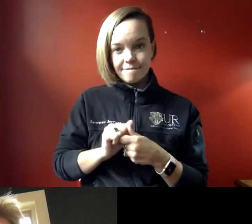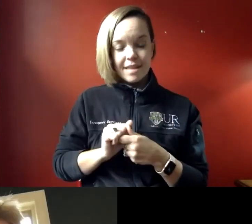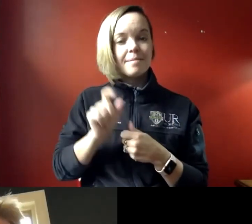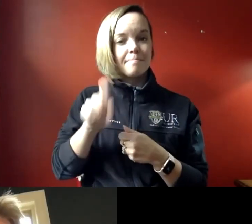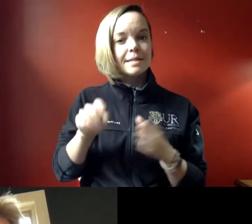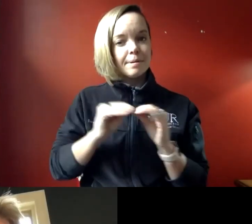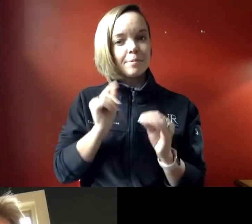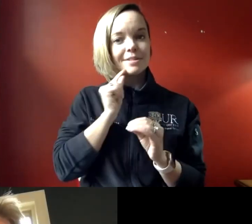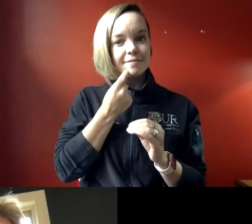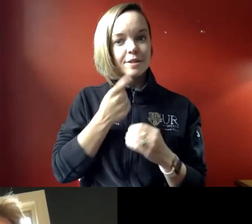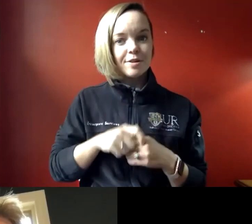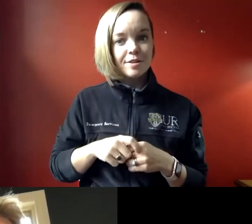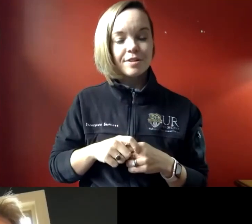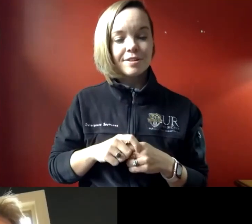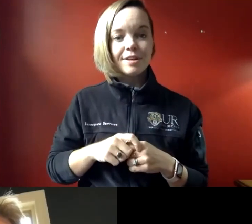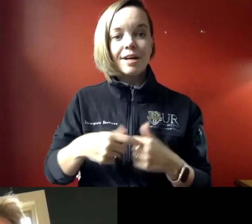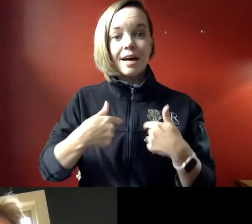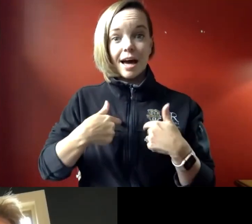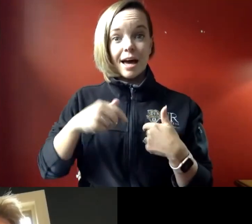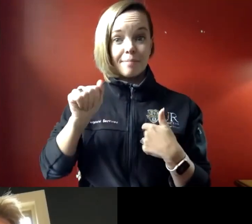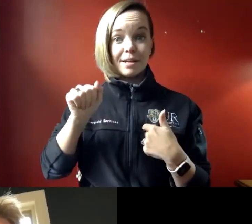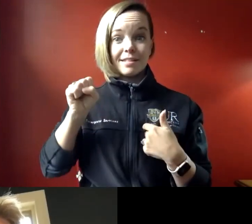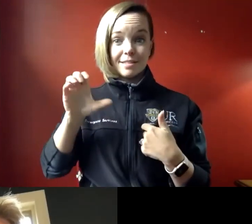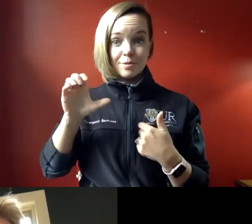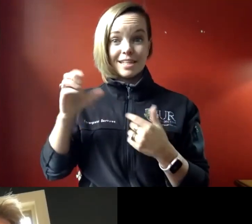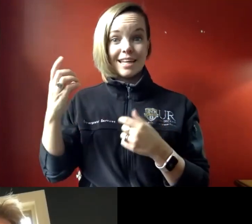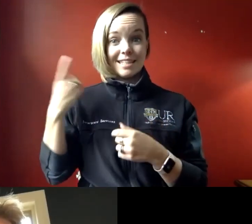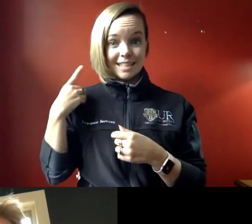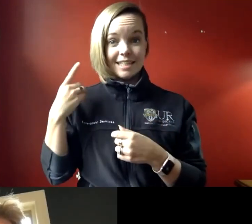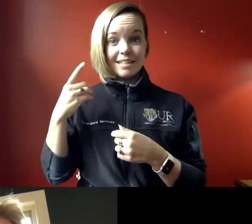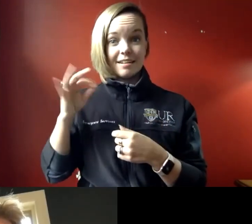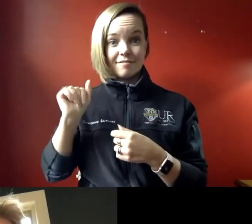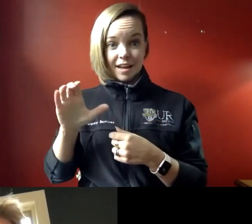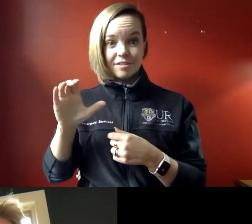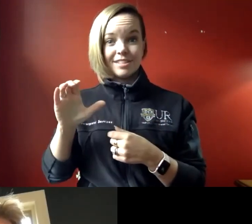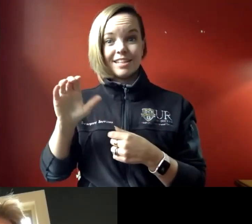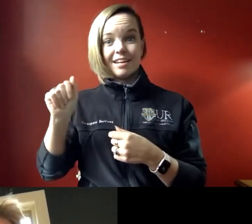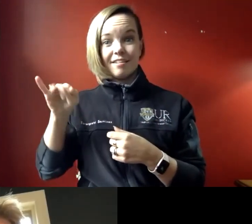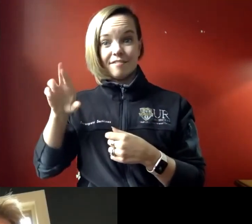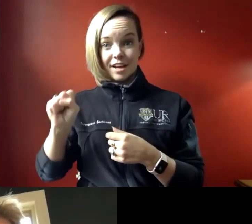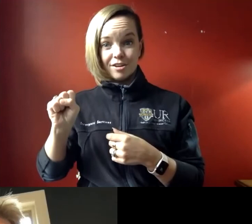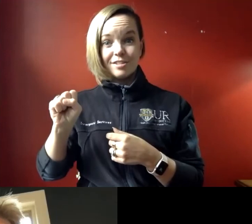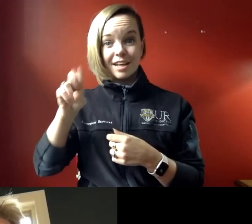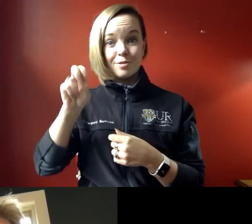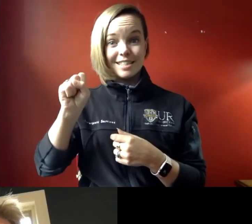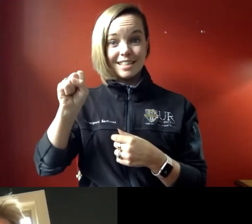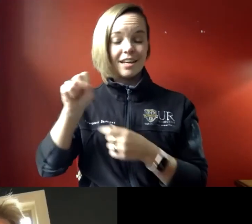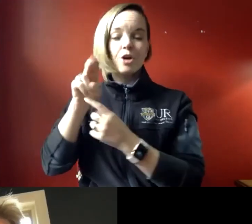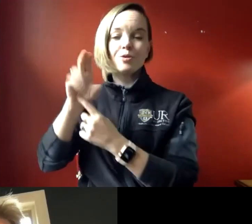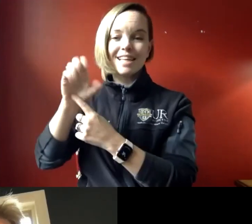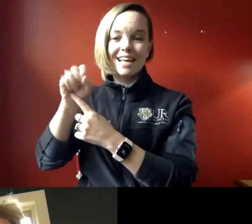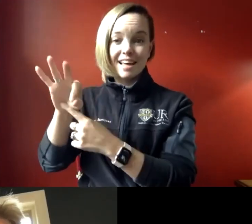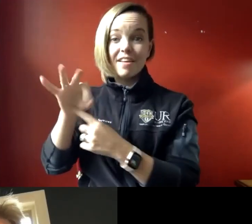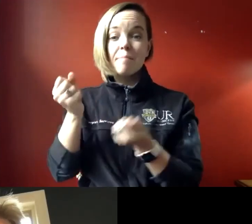severe. I'm an associate dean of faculty affairs at UCSF, and we get lots of complaints from people, and they say, I think it